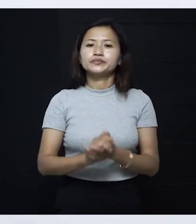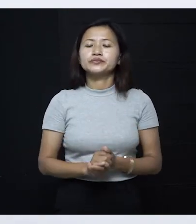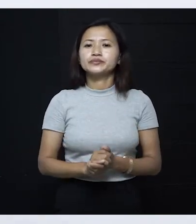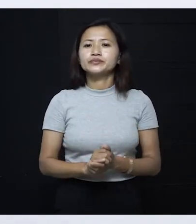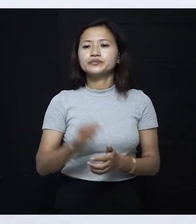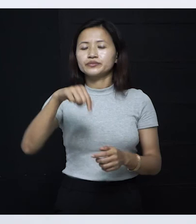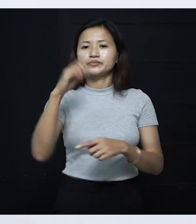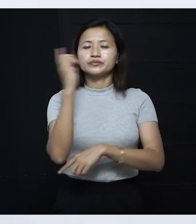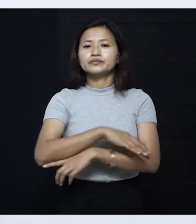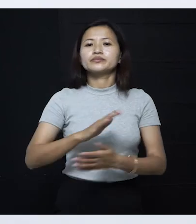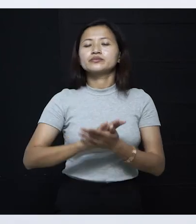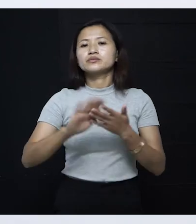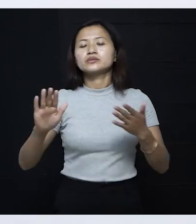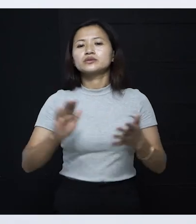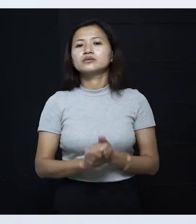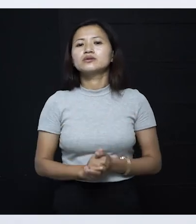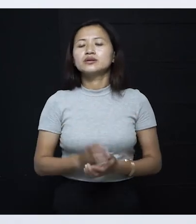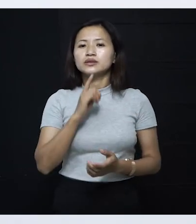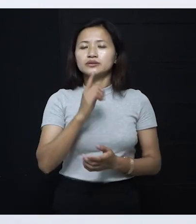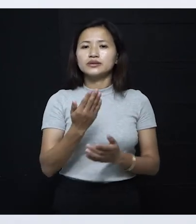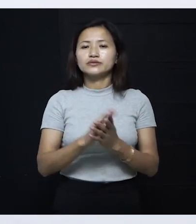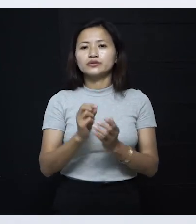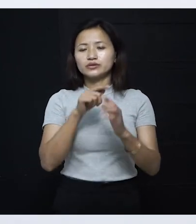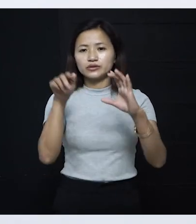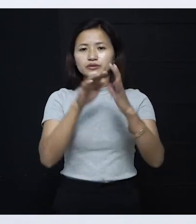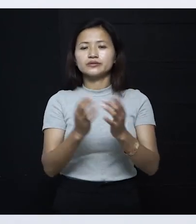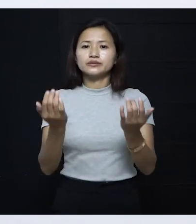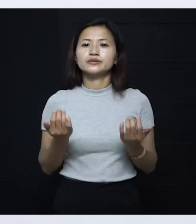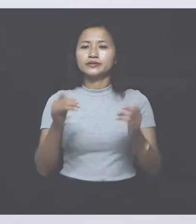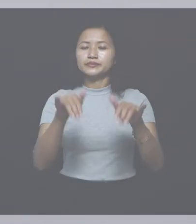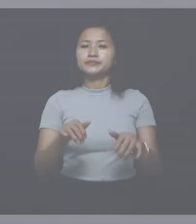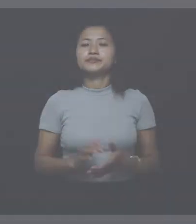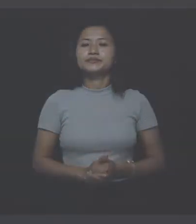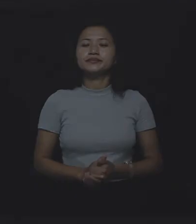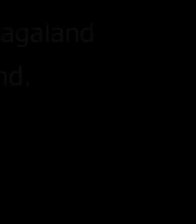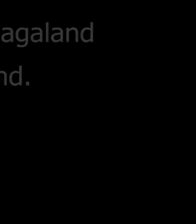So for today, that is all. Thank you for tuning in and stay safe.